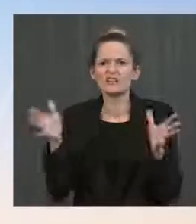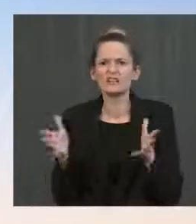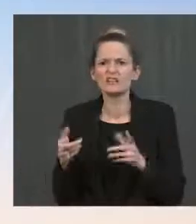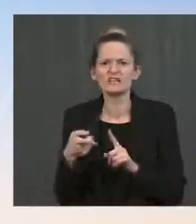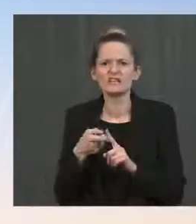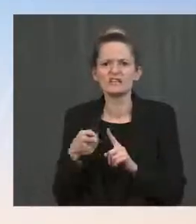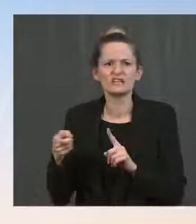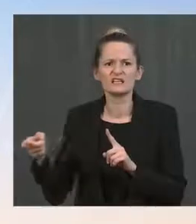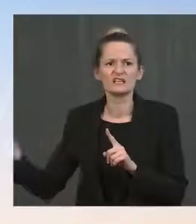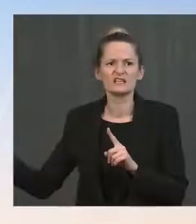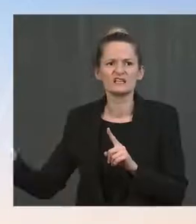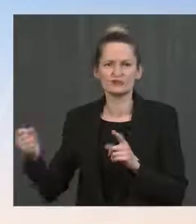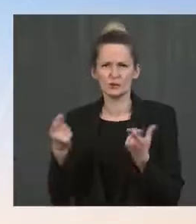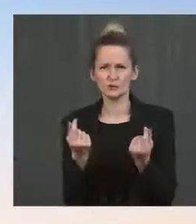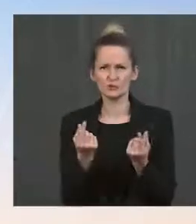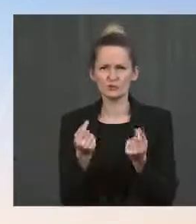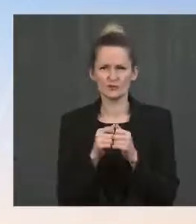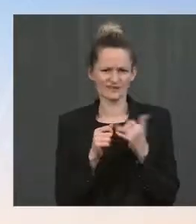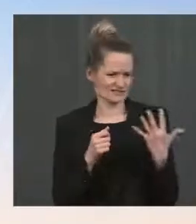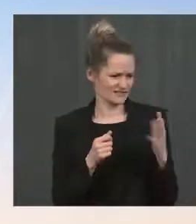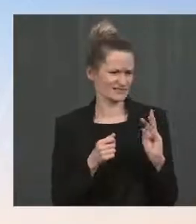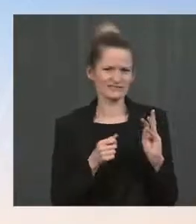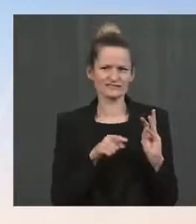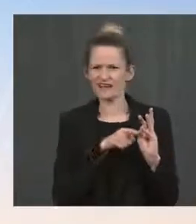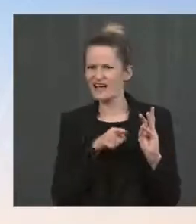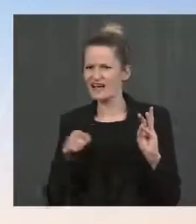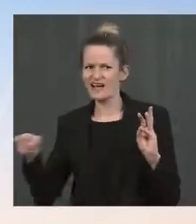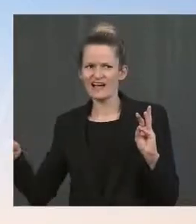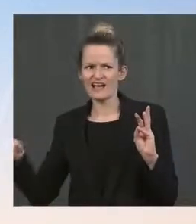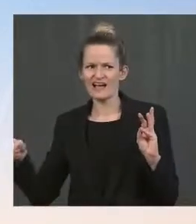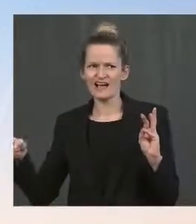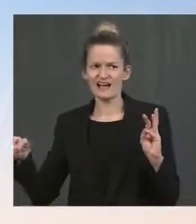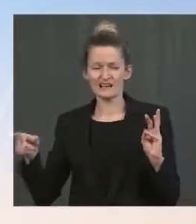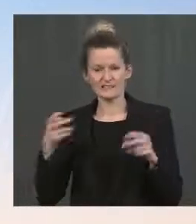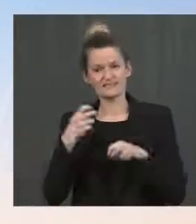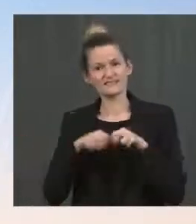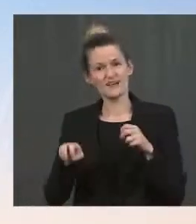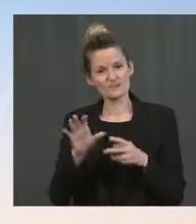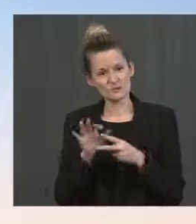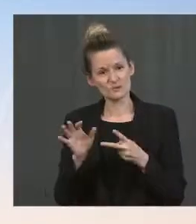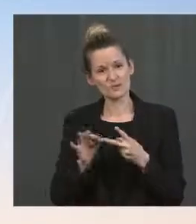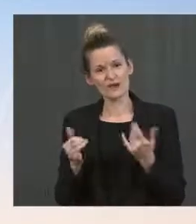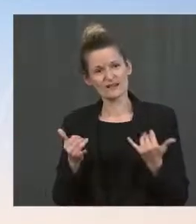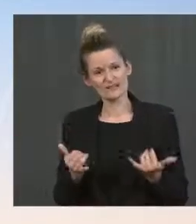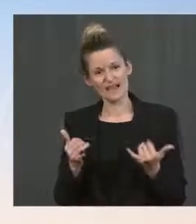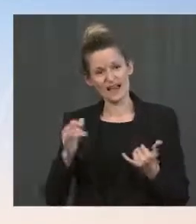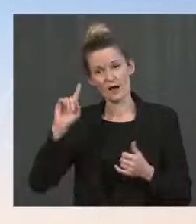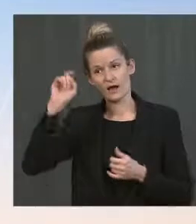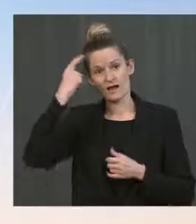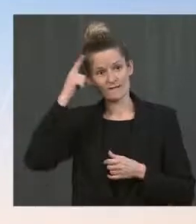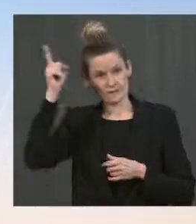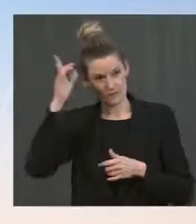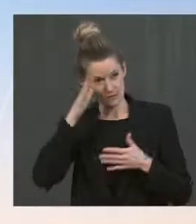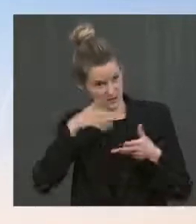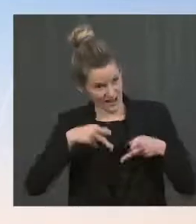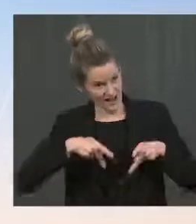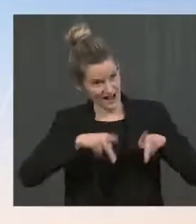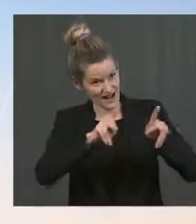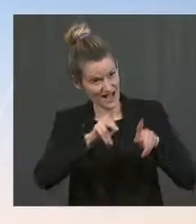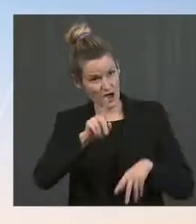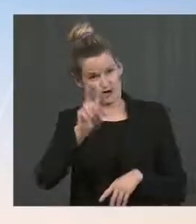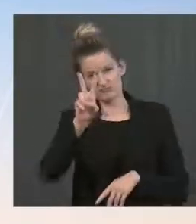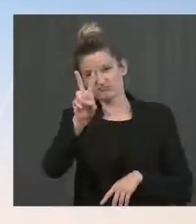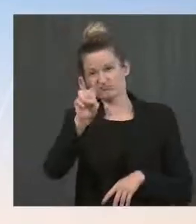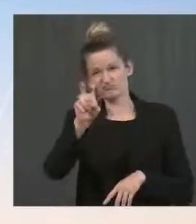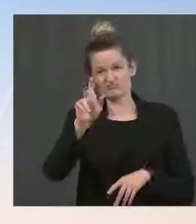is a fundamental question, and this is one of the hard choices you face in government. Are we going to allow a plane with hundreds of people where we don't know who they